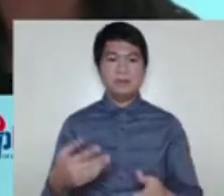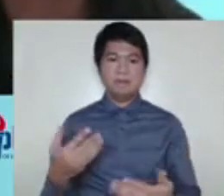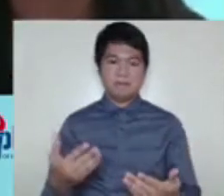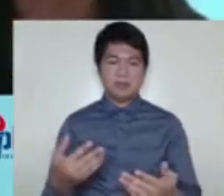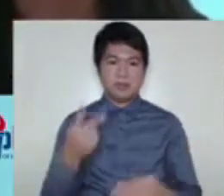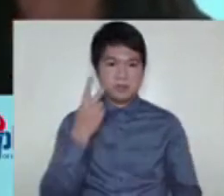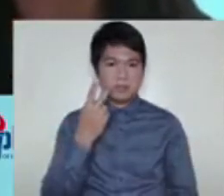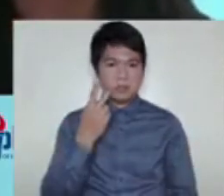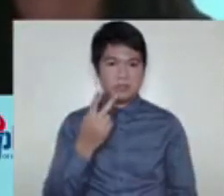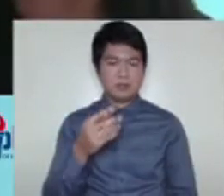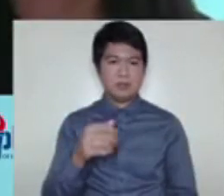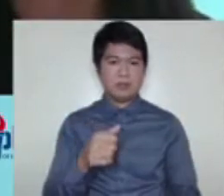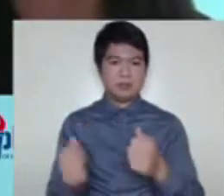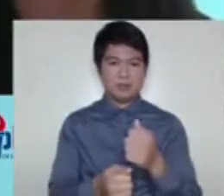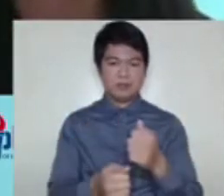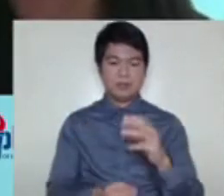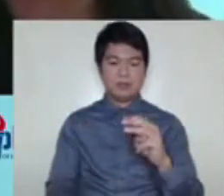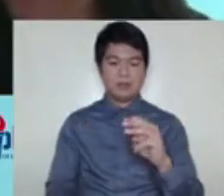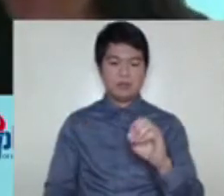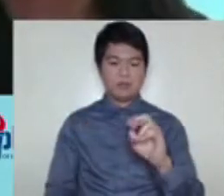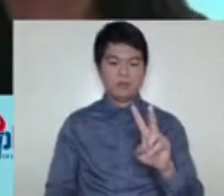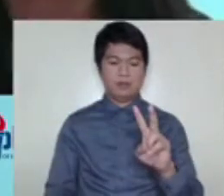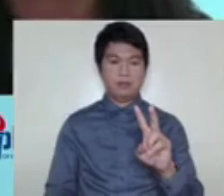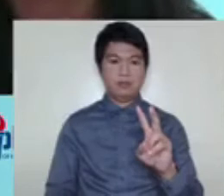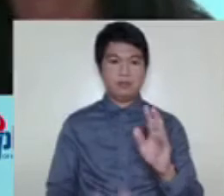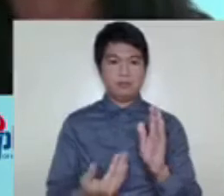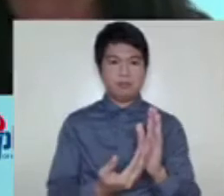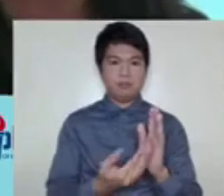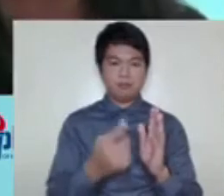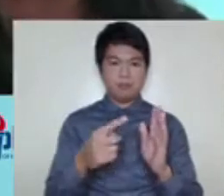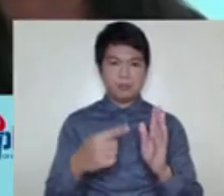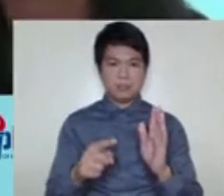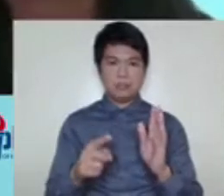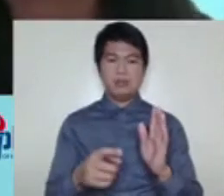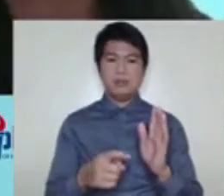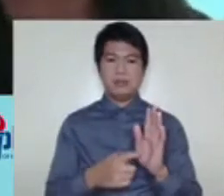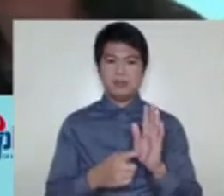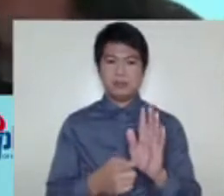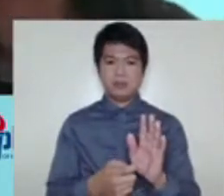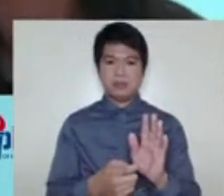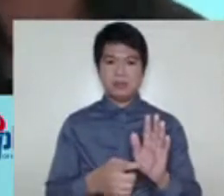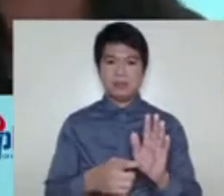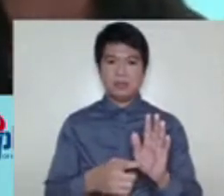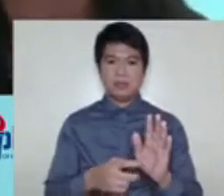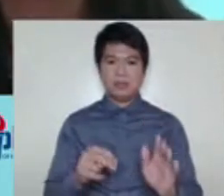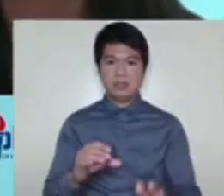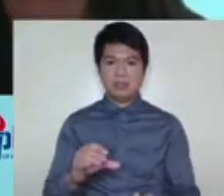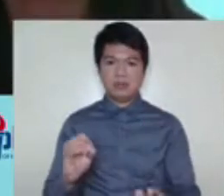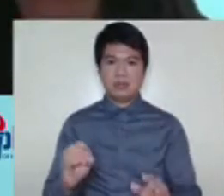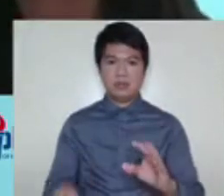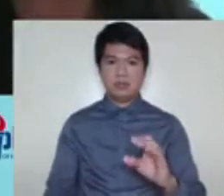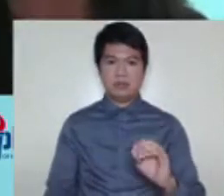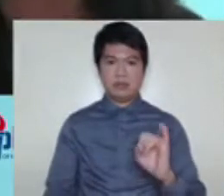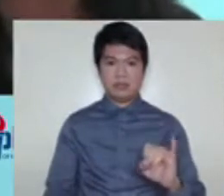of verification, the reason that they may be classified as COI or NCOI depends on the